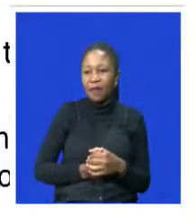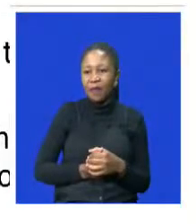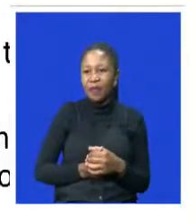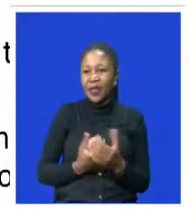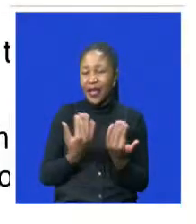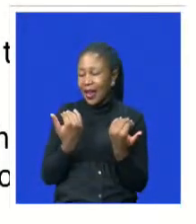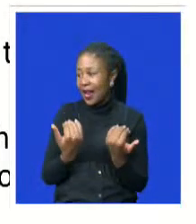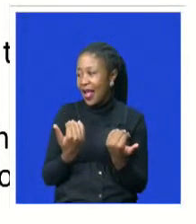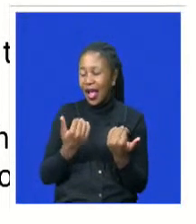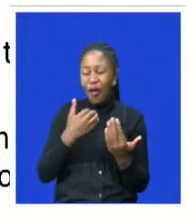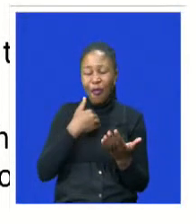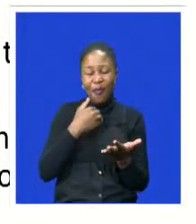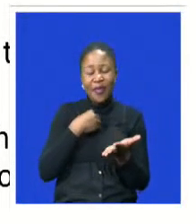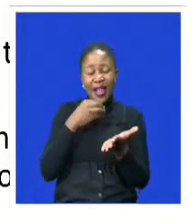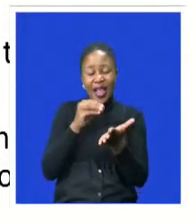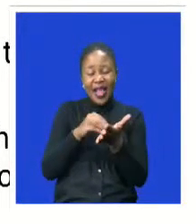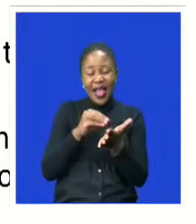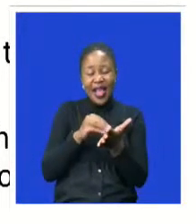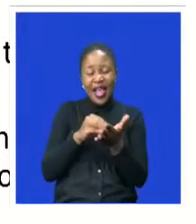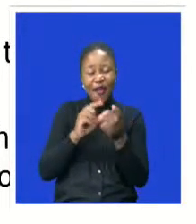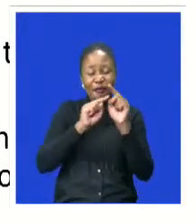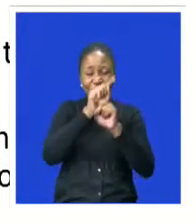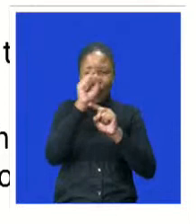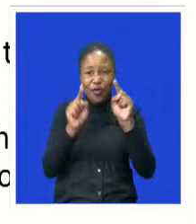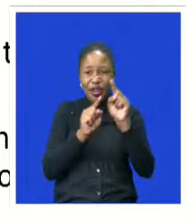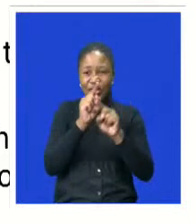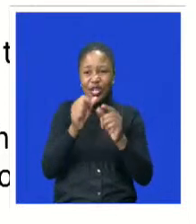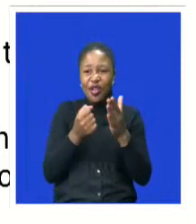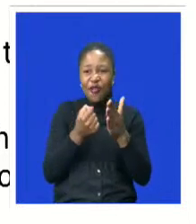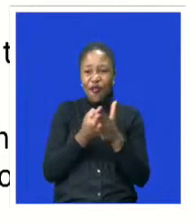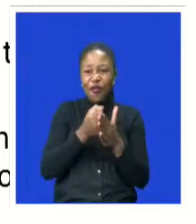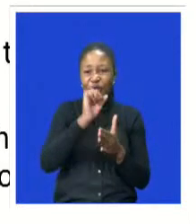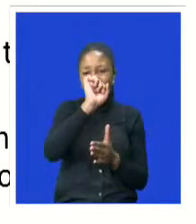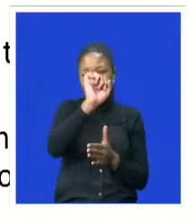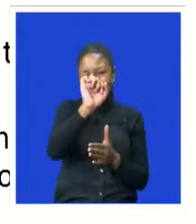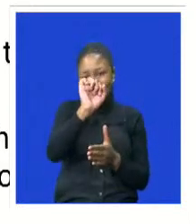for you that you have to answer.